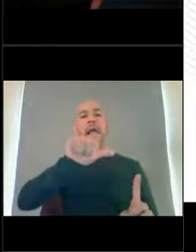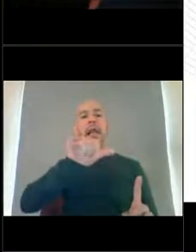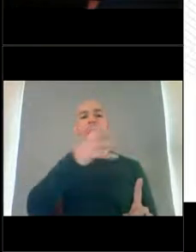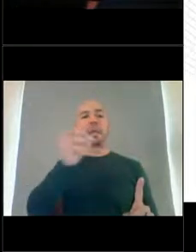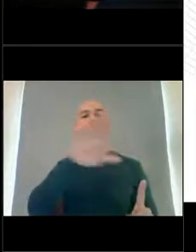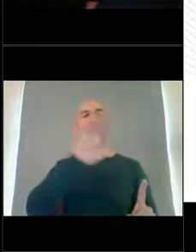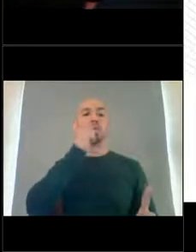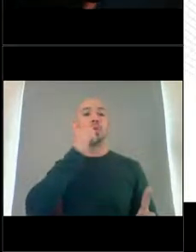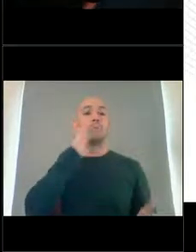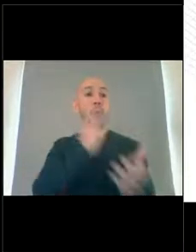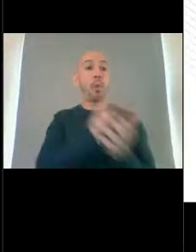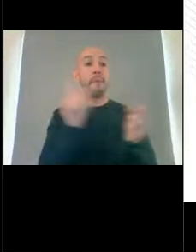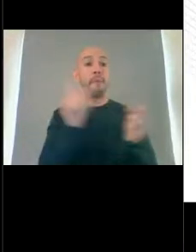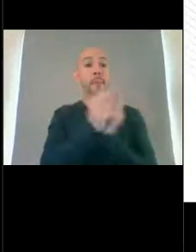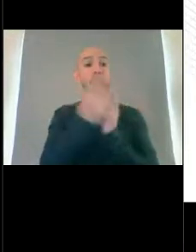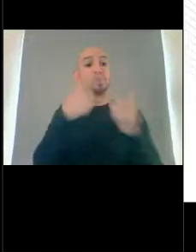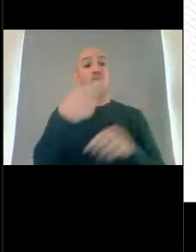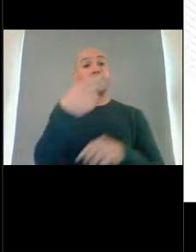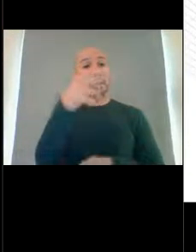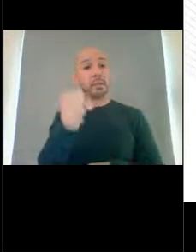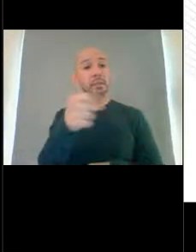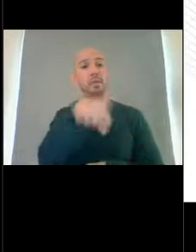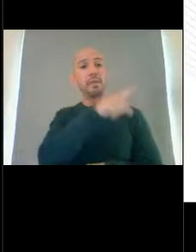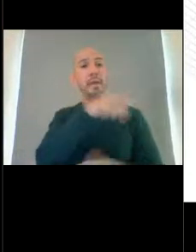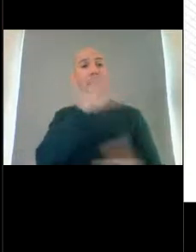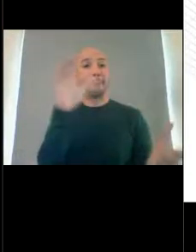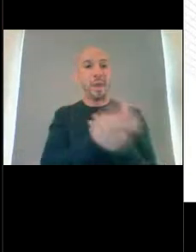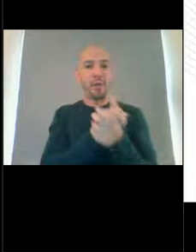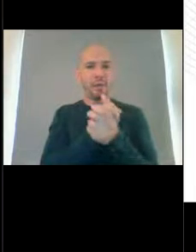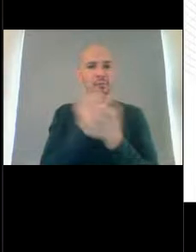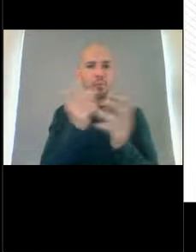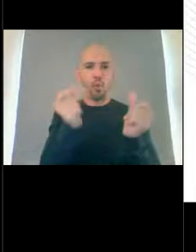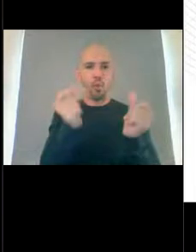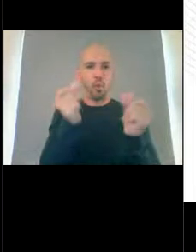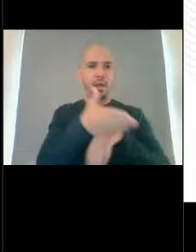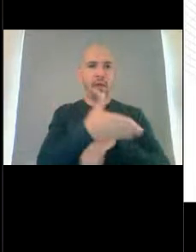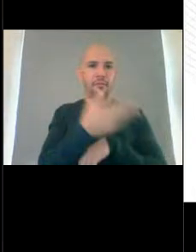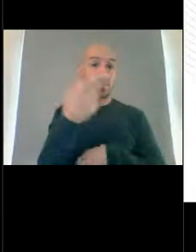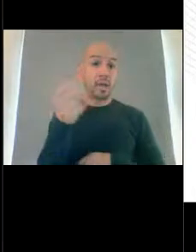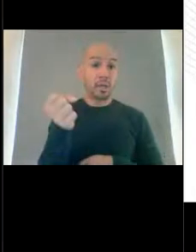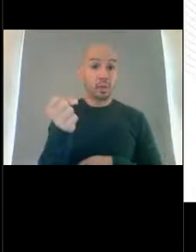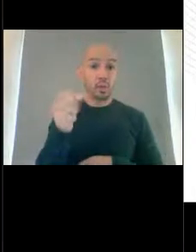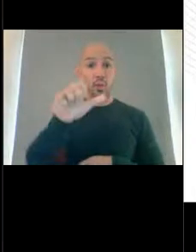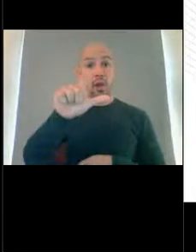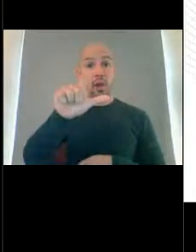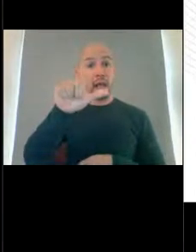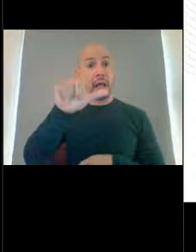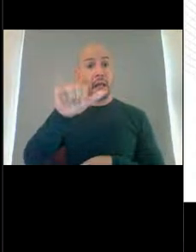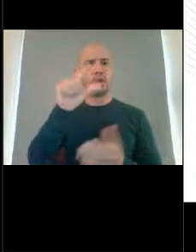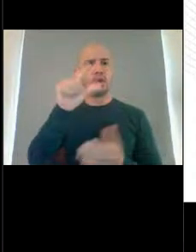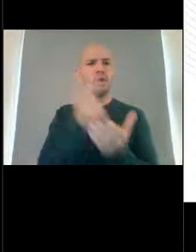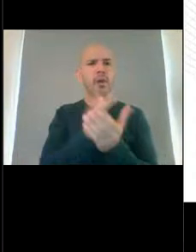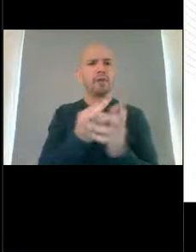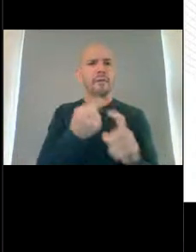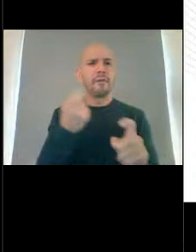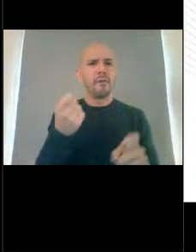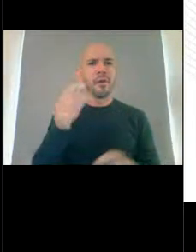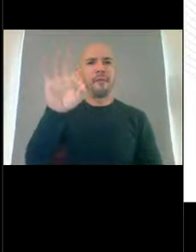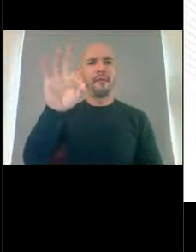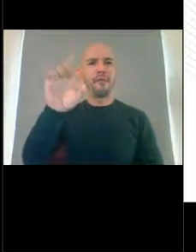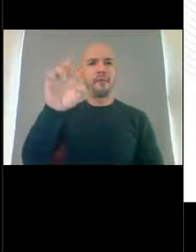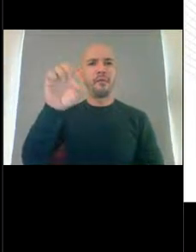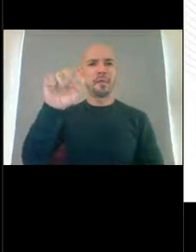inseparable from that time and so they married right after high school and then ali graduated from fresno state he